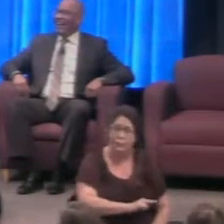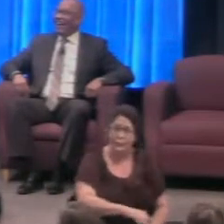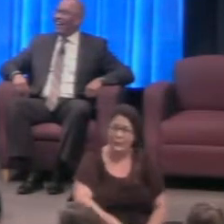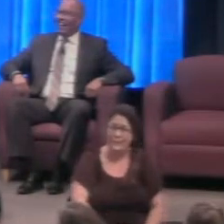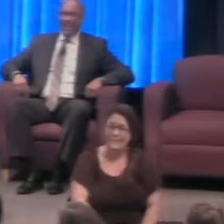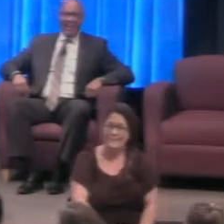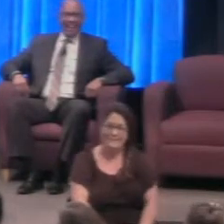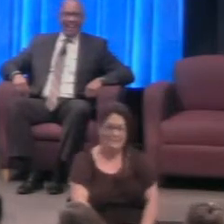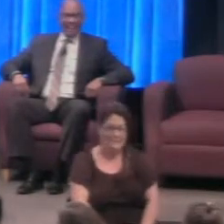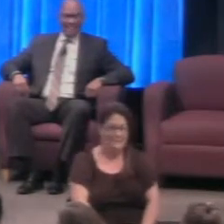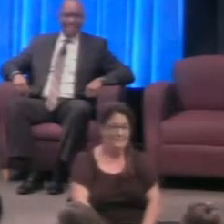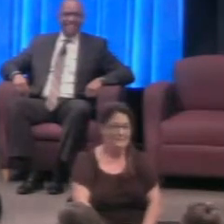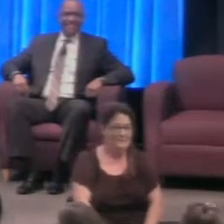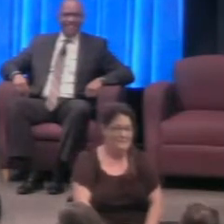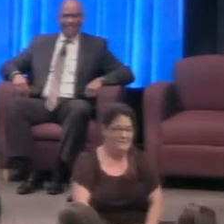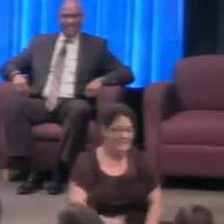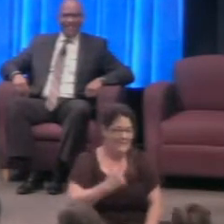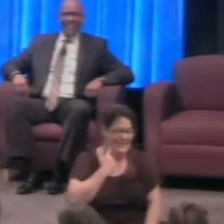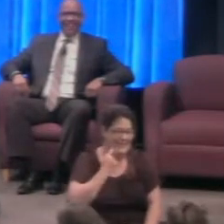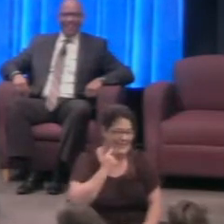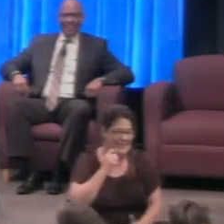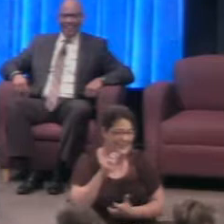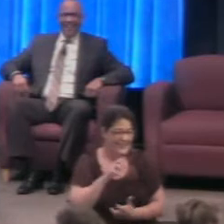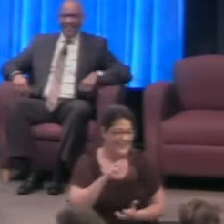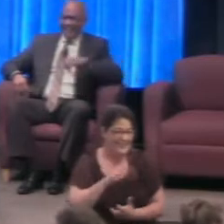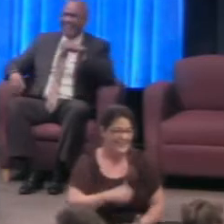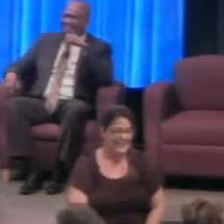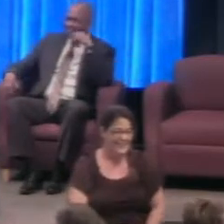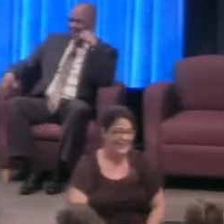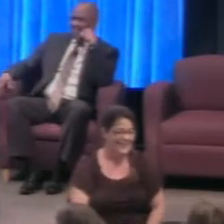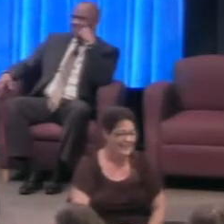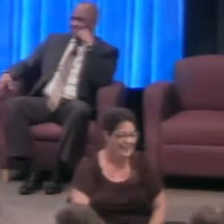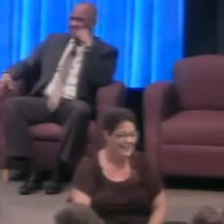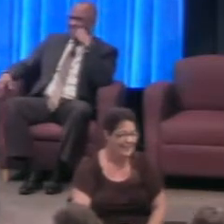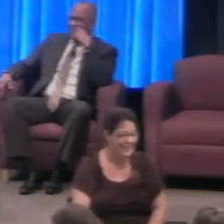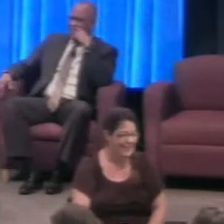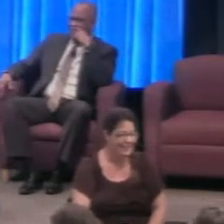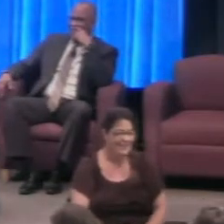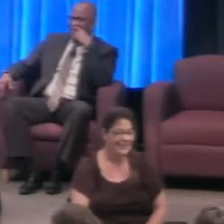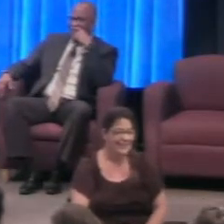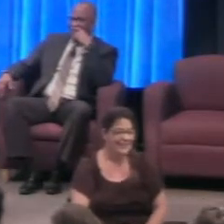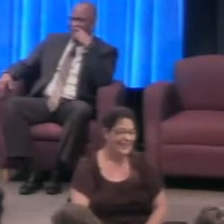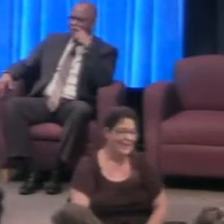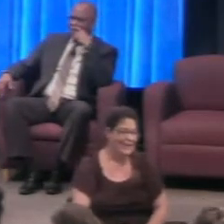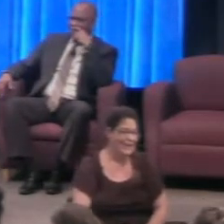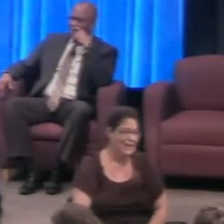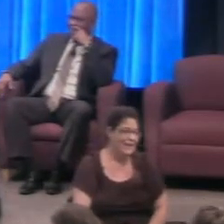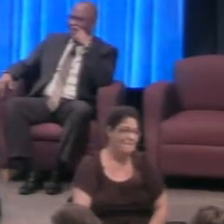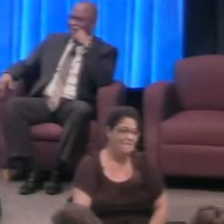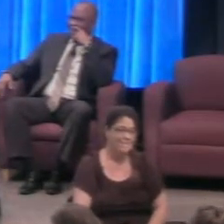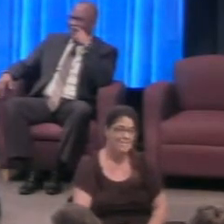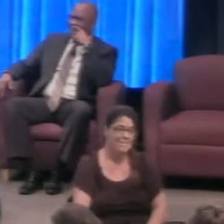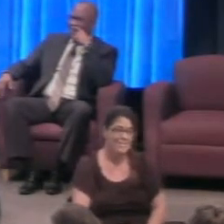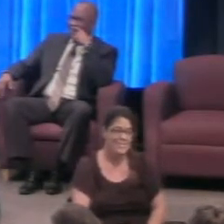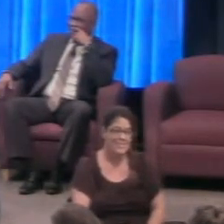Yeah. All right. Thank you, Lieutenant Hayden. All right.